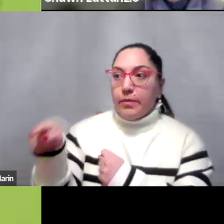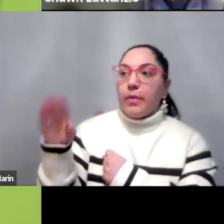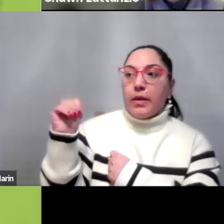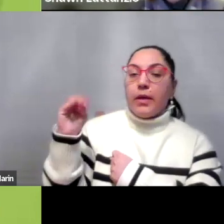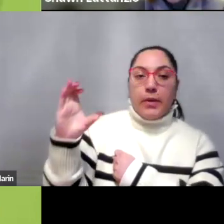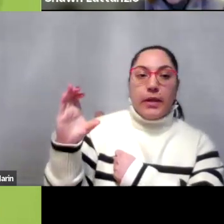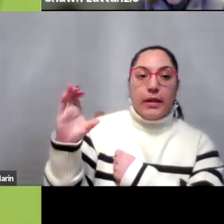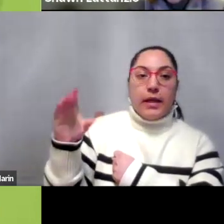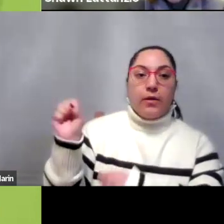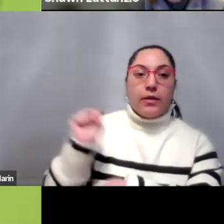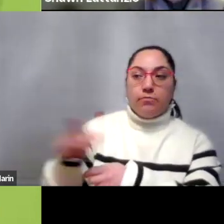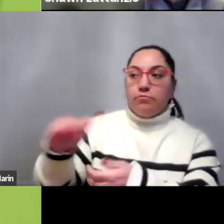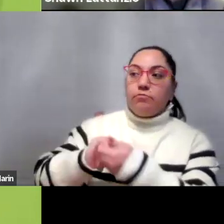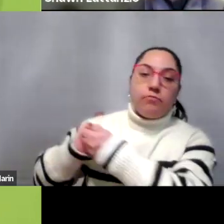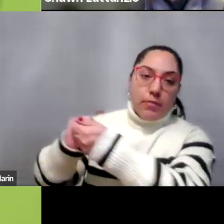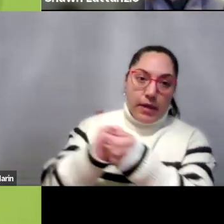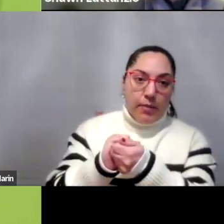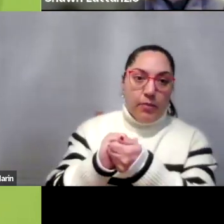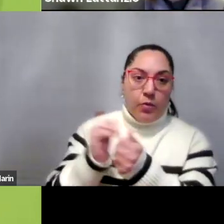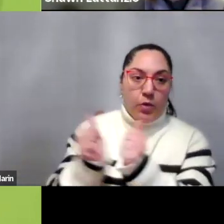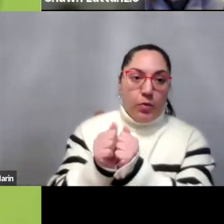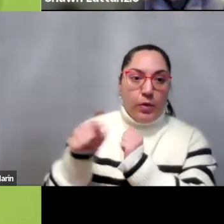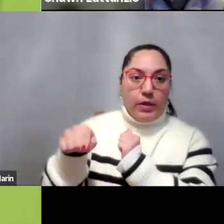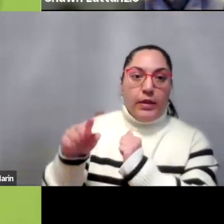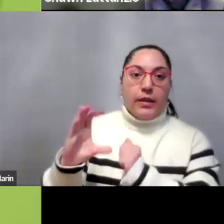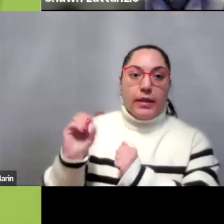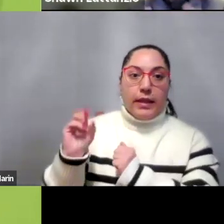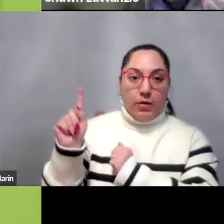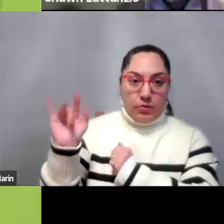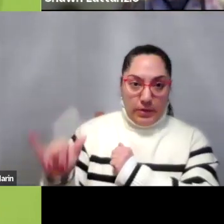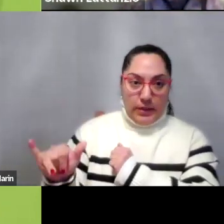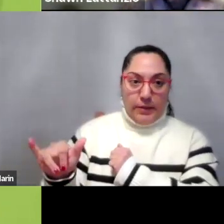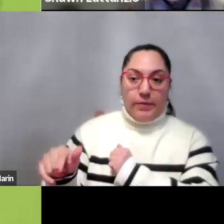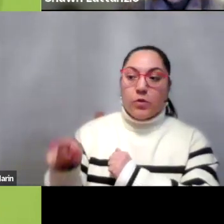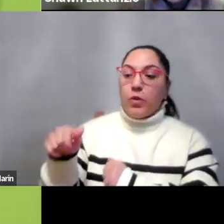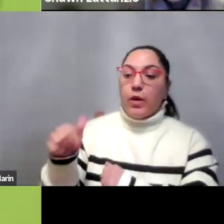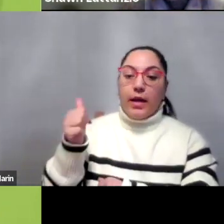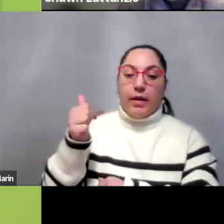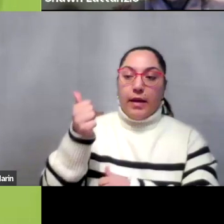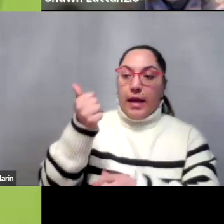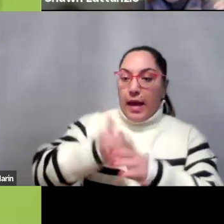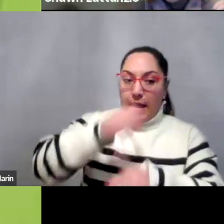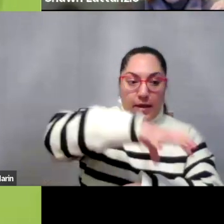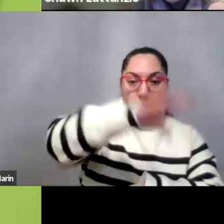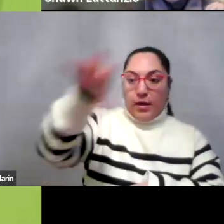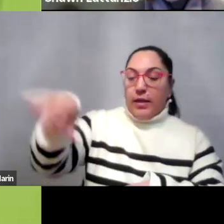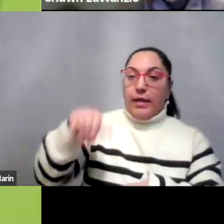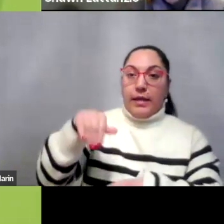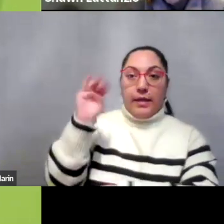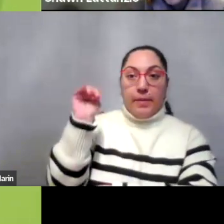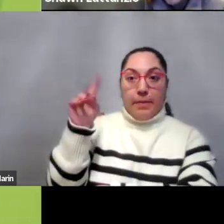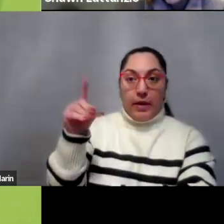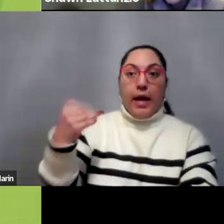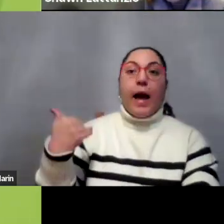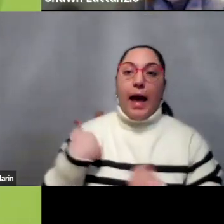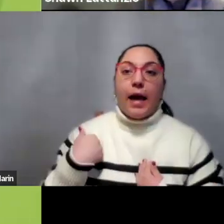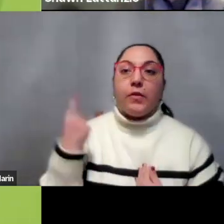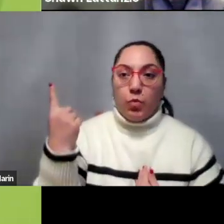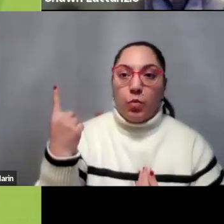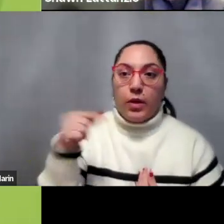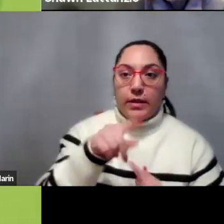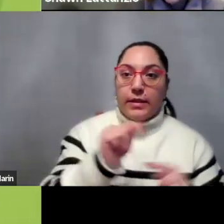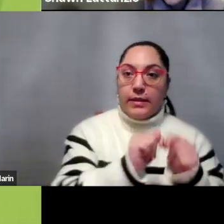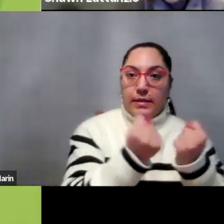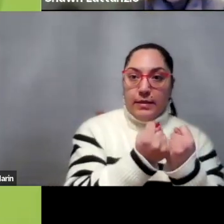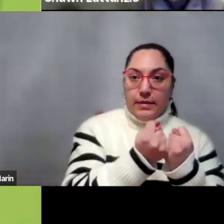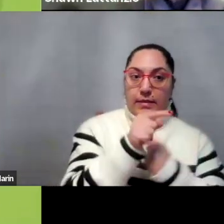is the Collaboration Council. And what they do is a local care team. Every jurisdiction in the state of Maryland has a local care team. And